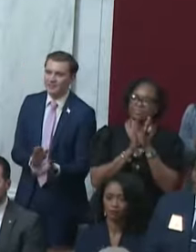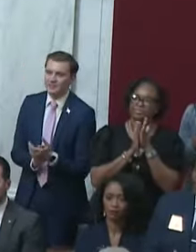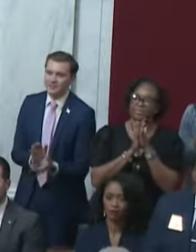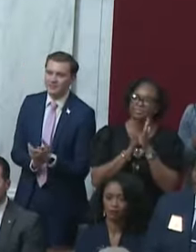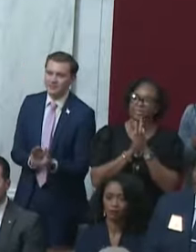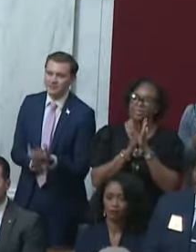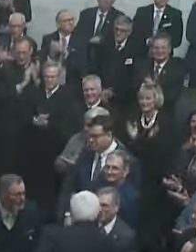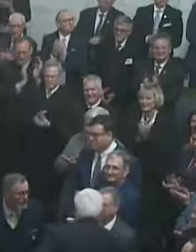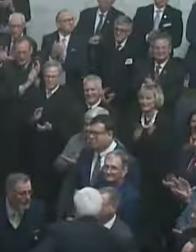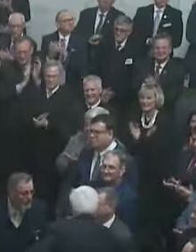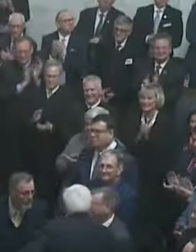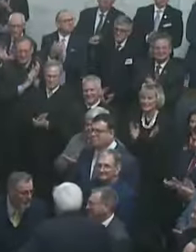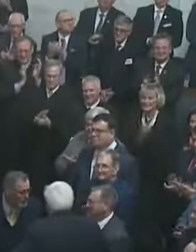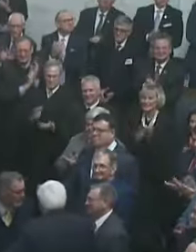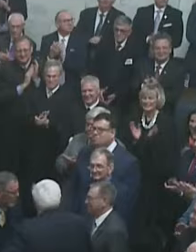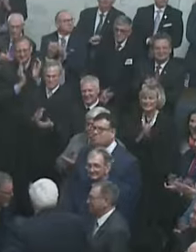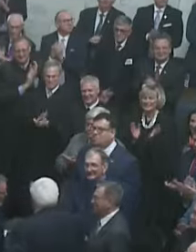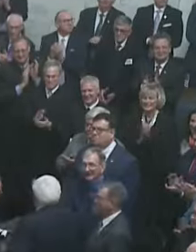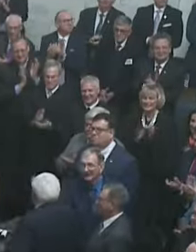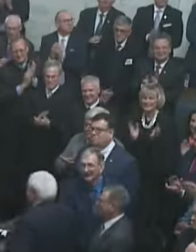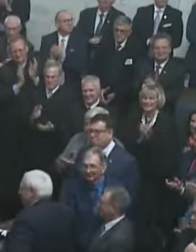As he makes his way to the podium,